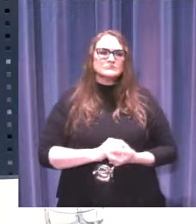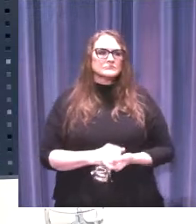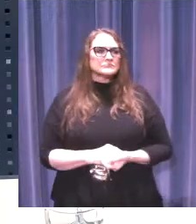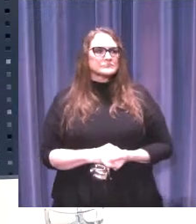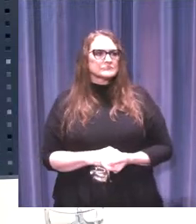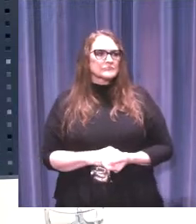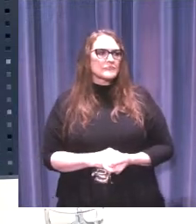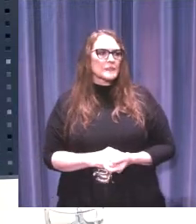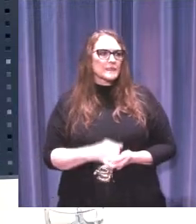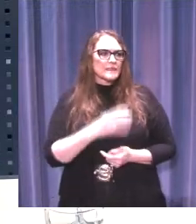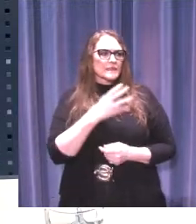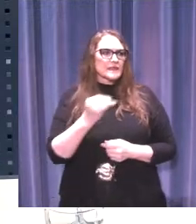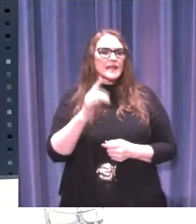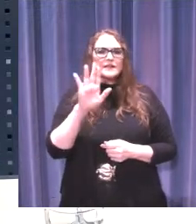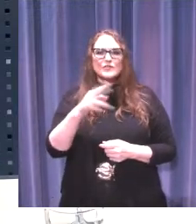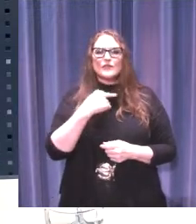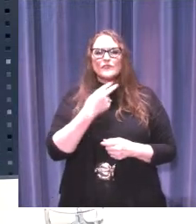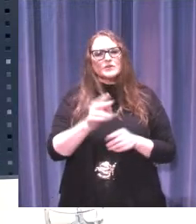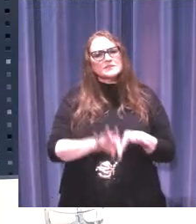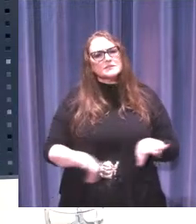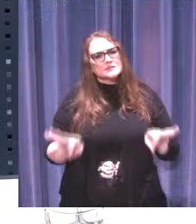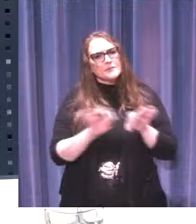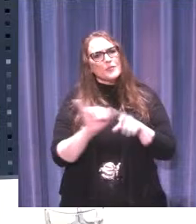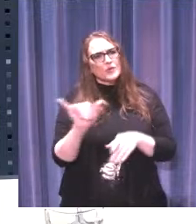and knows that their voice is important.